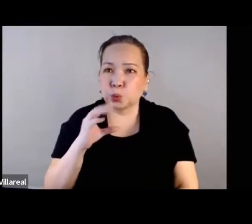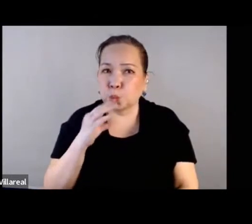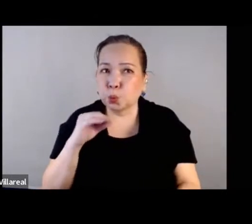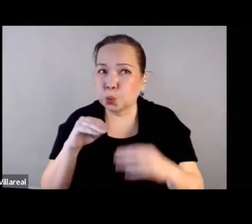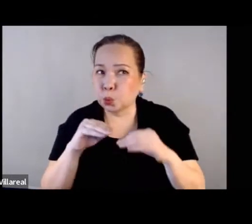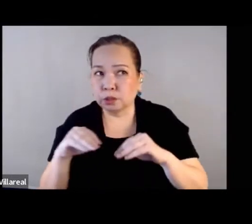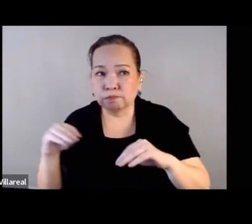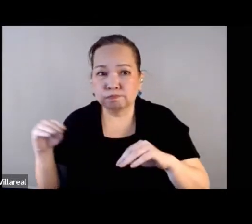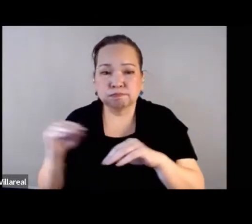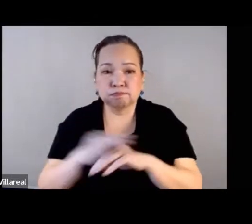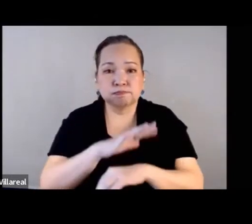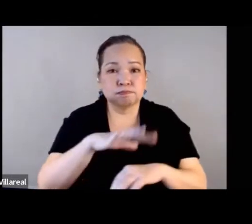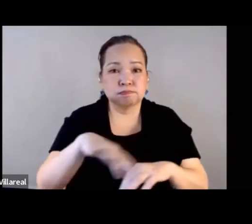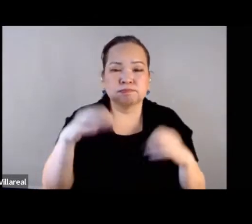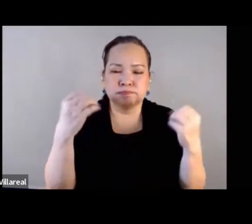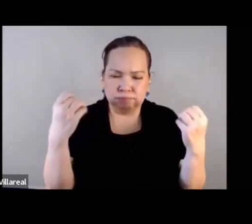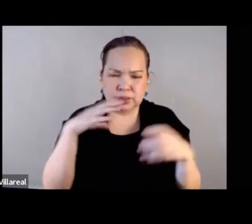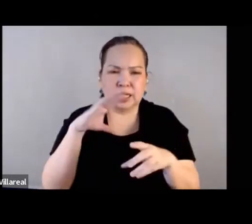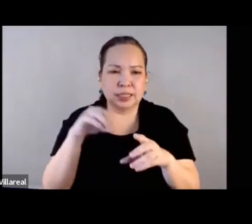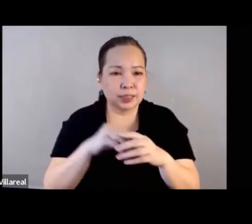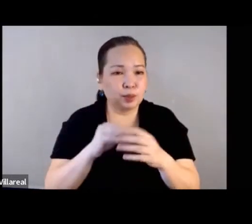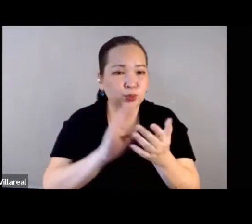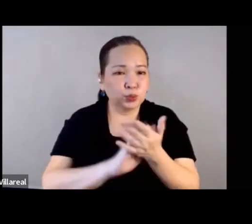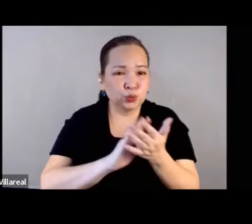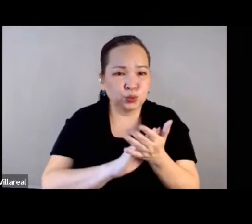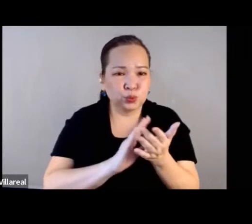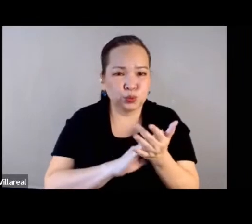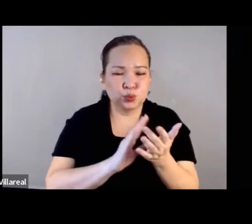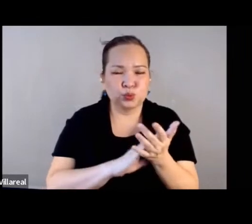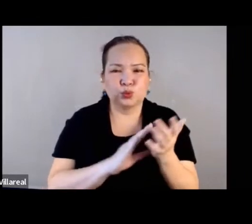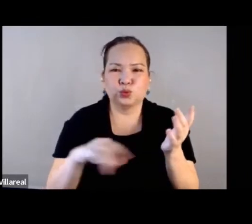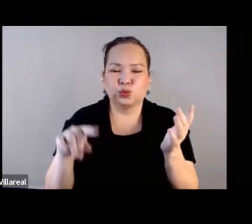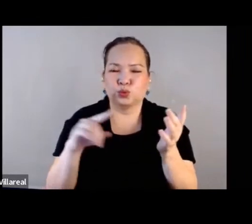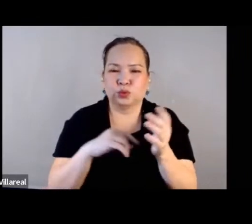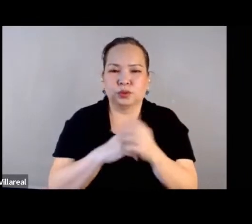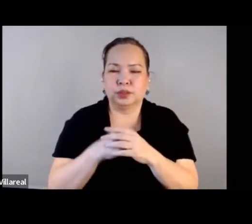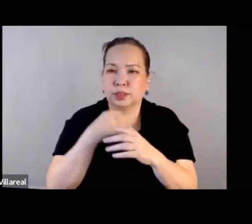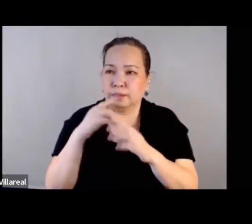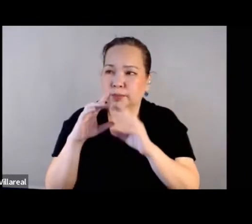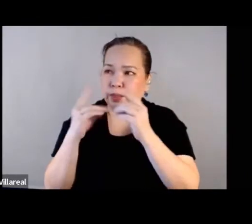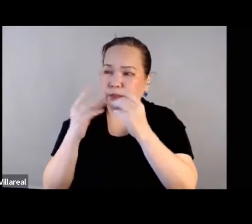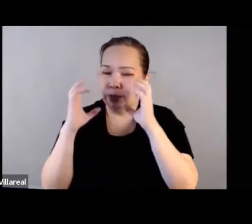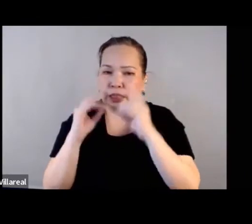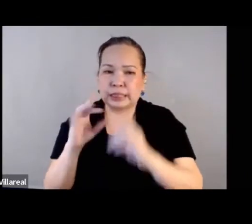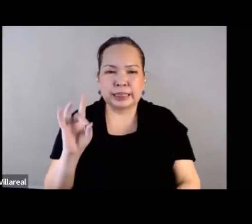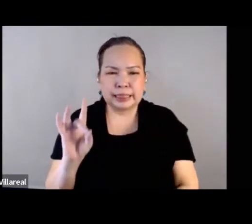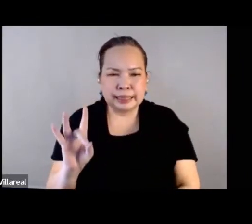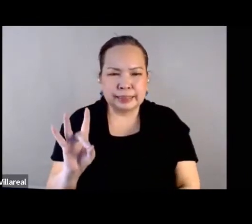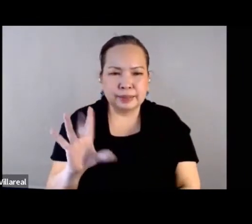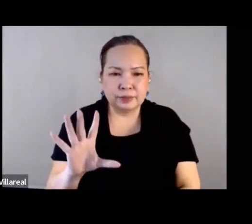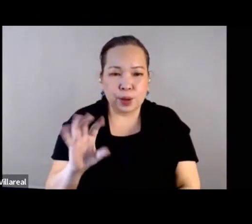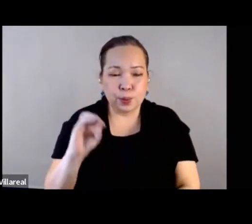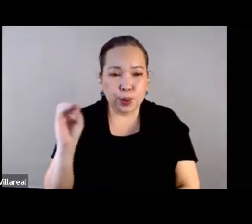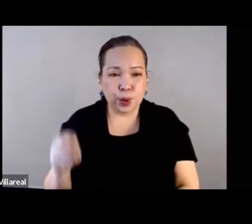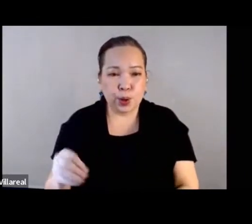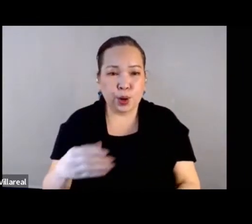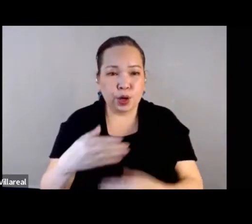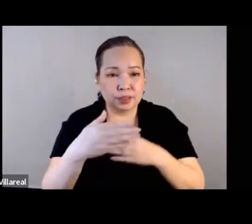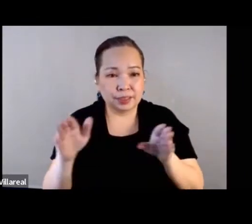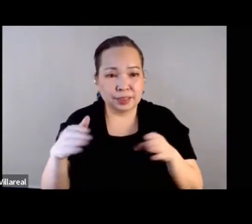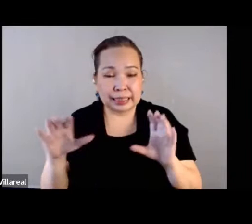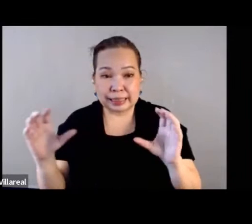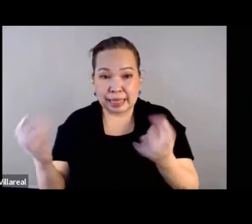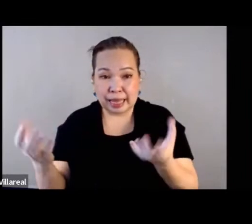were educational facilities. According to DepEd, 85% of classrooms in Dinagat Islands